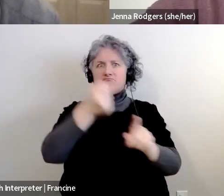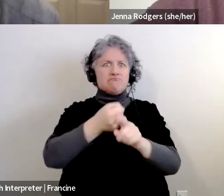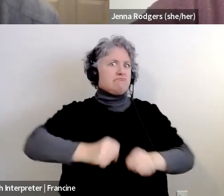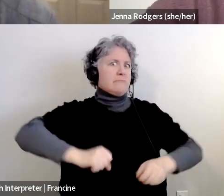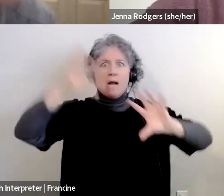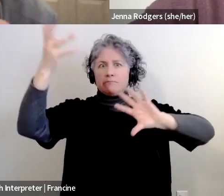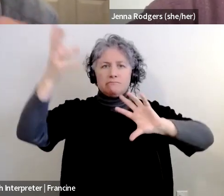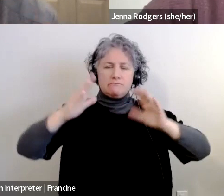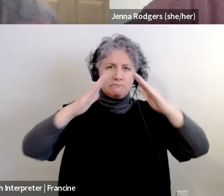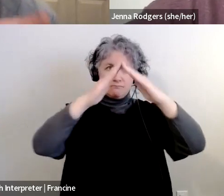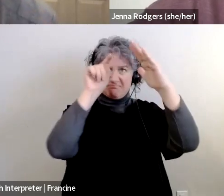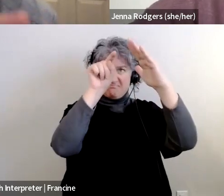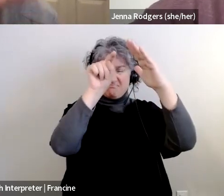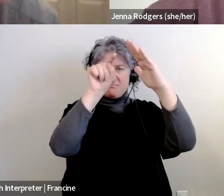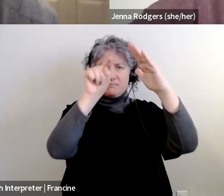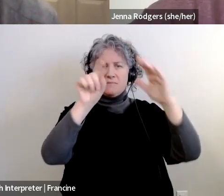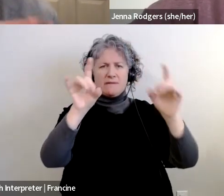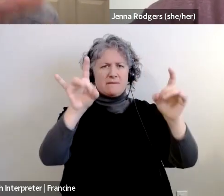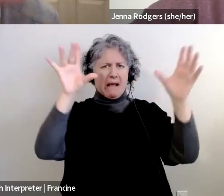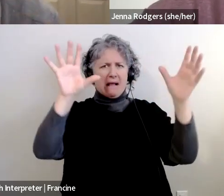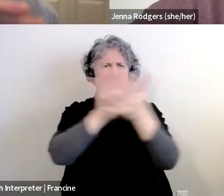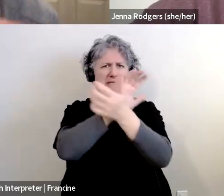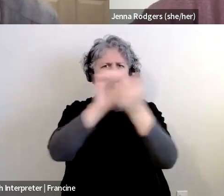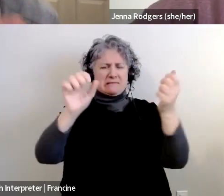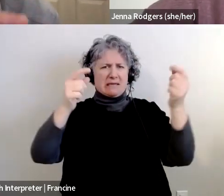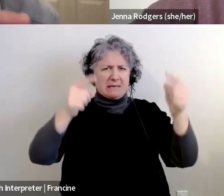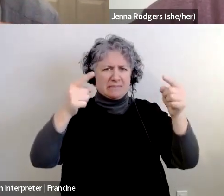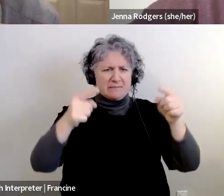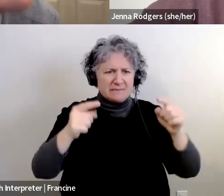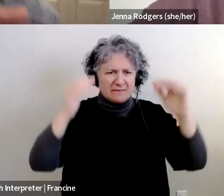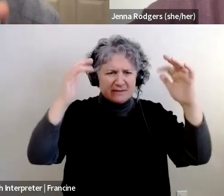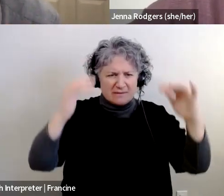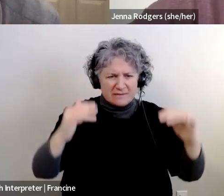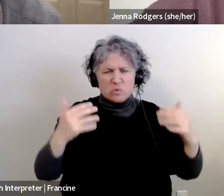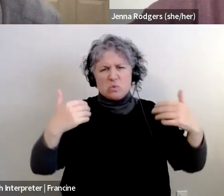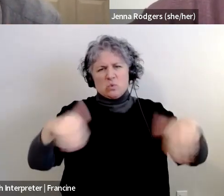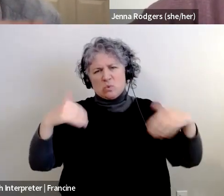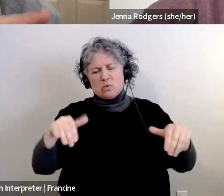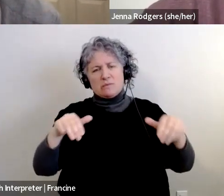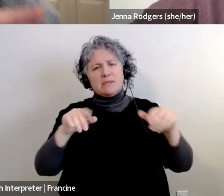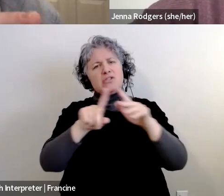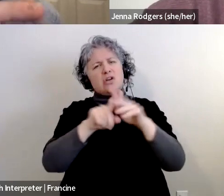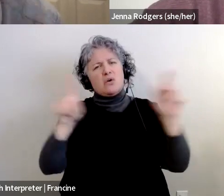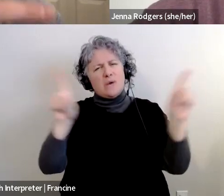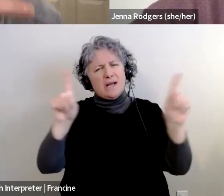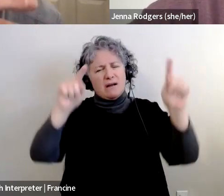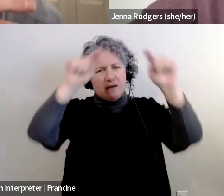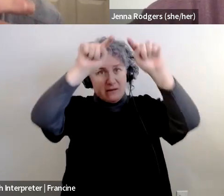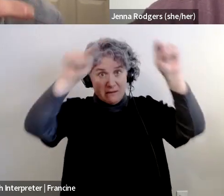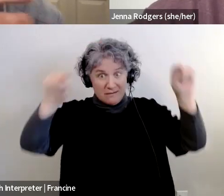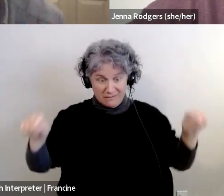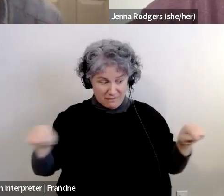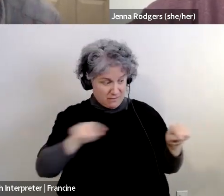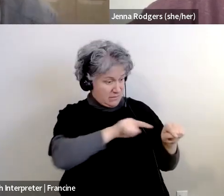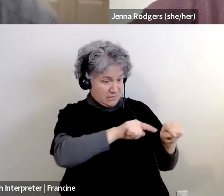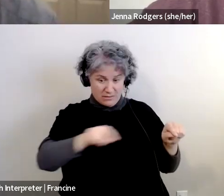acts and ignore where that's growing from, where it starts, where it's validated from. Whereas if we look down at the base of the pyramid, it gives us